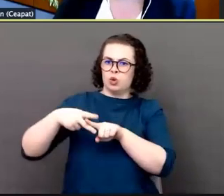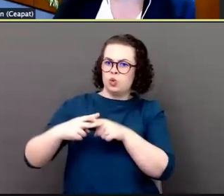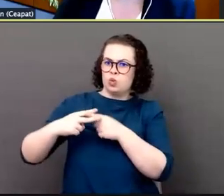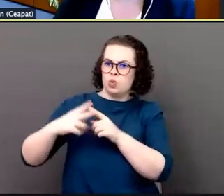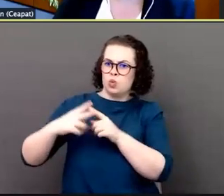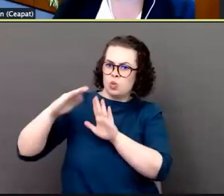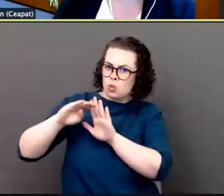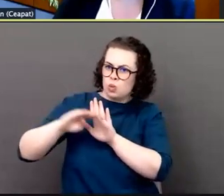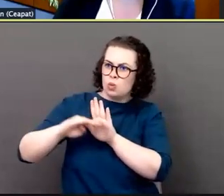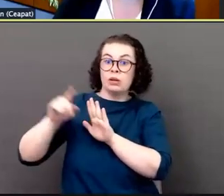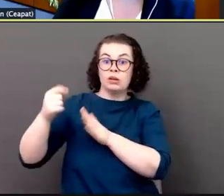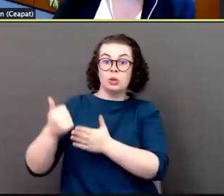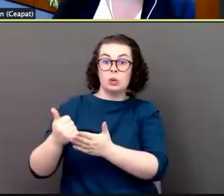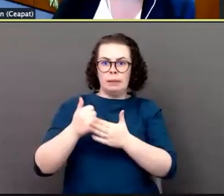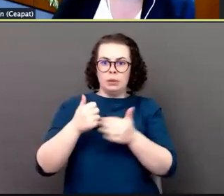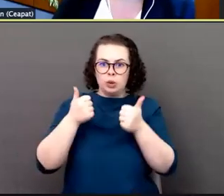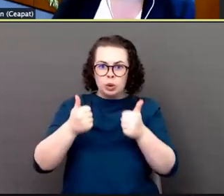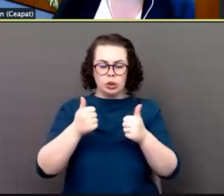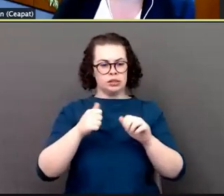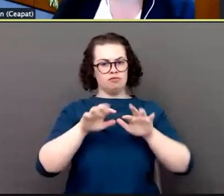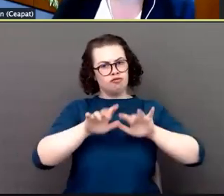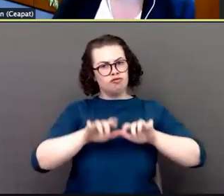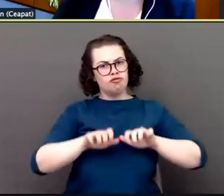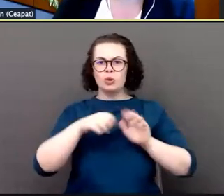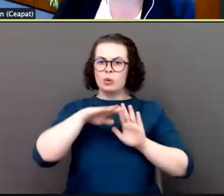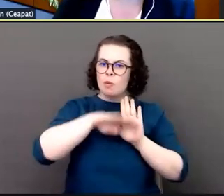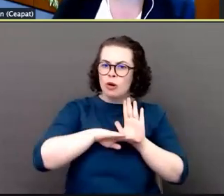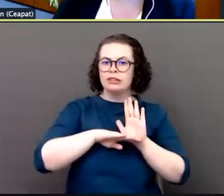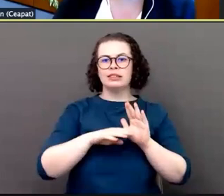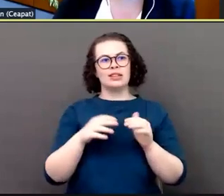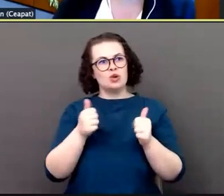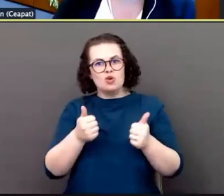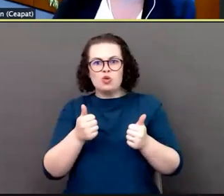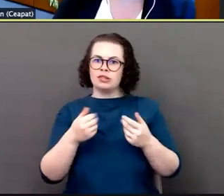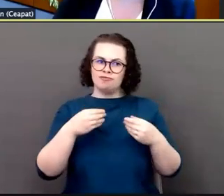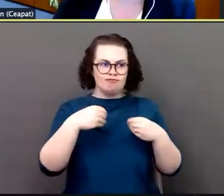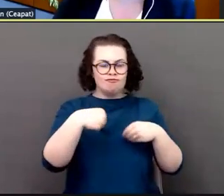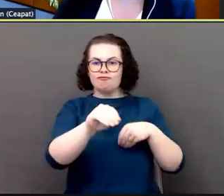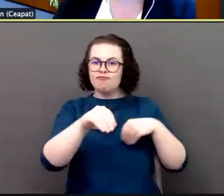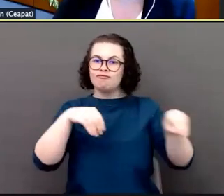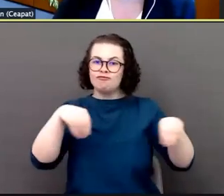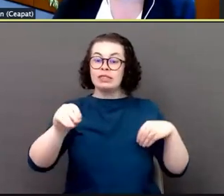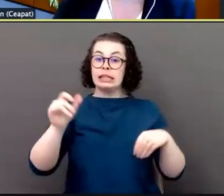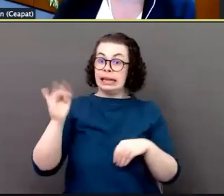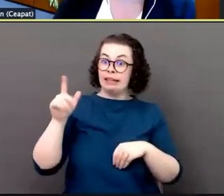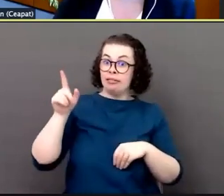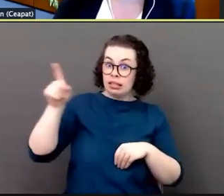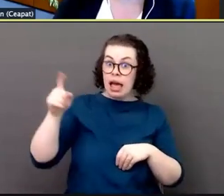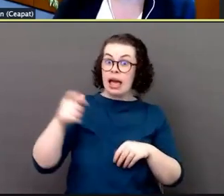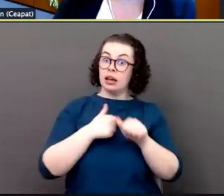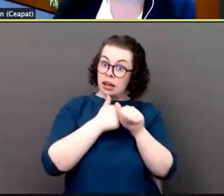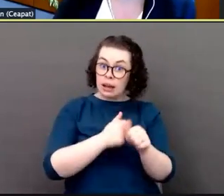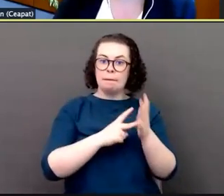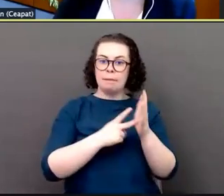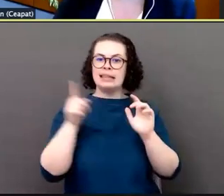innovation policies. Through public procurement, governments can lead by example and